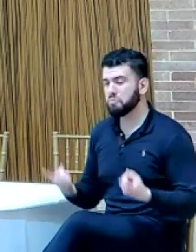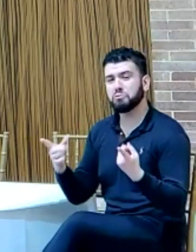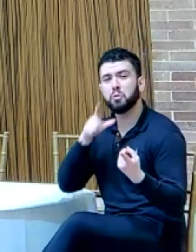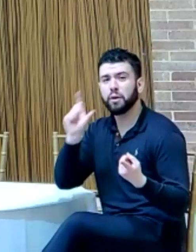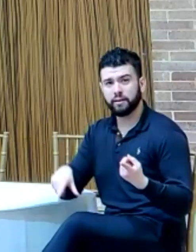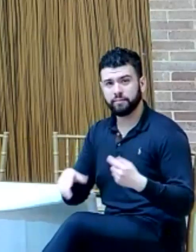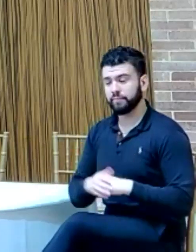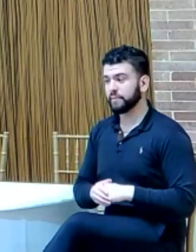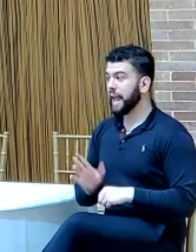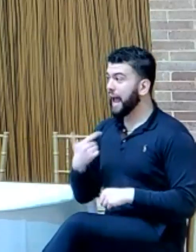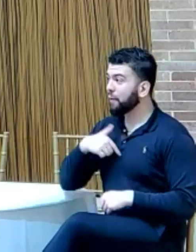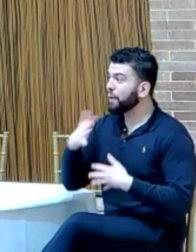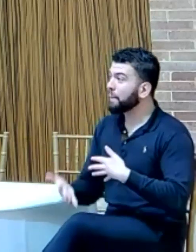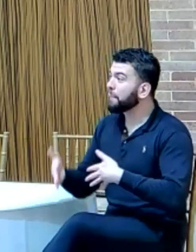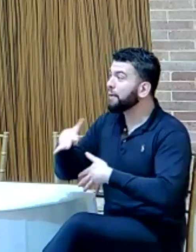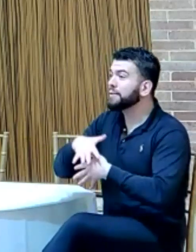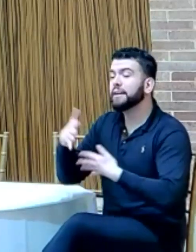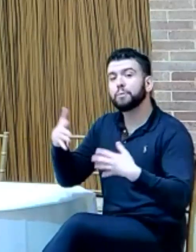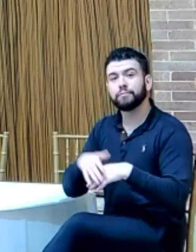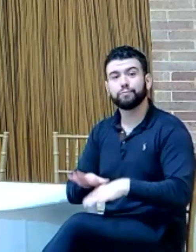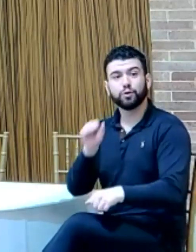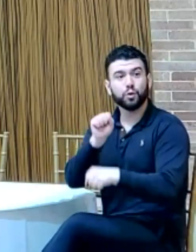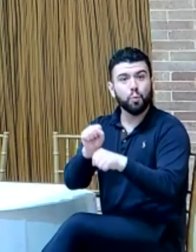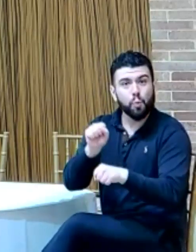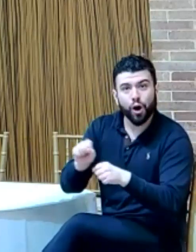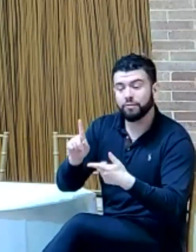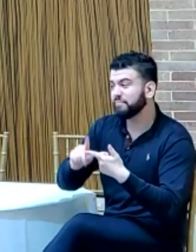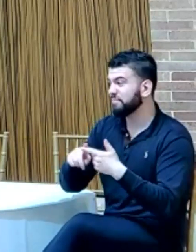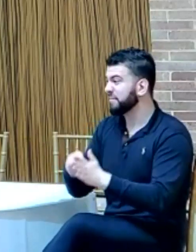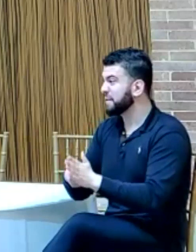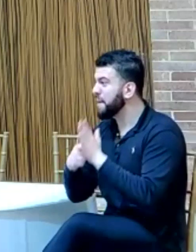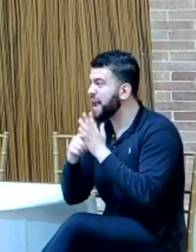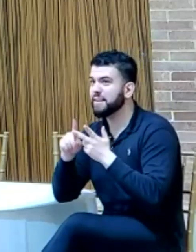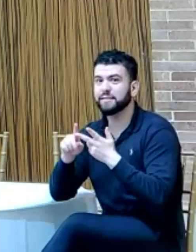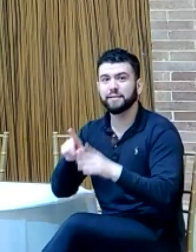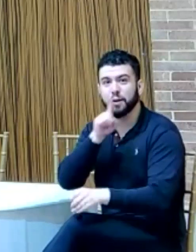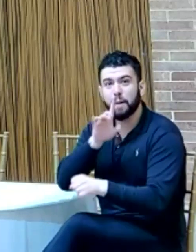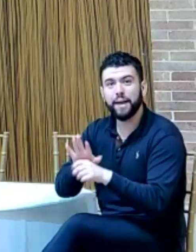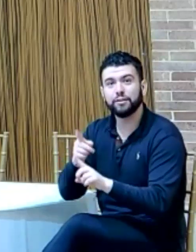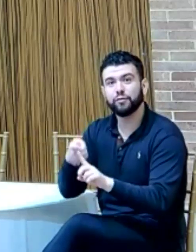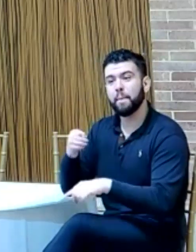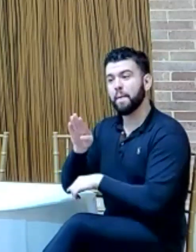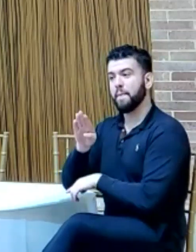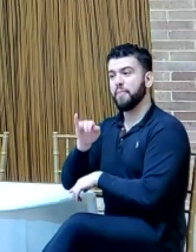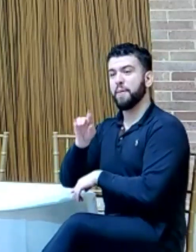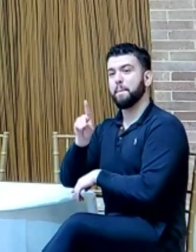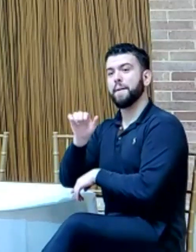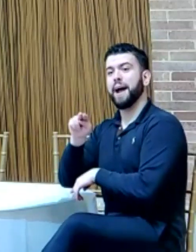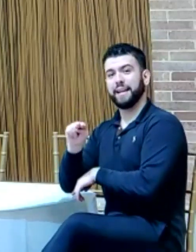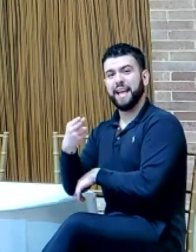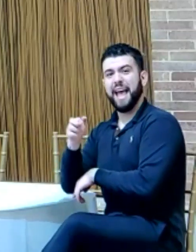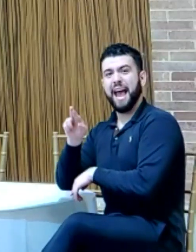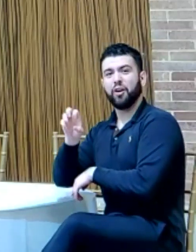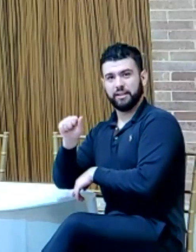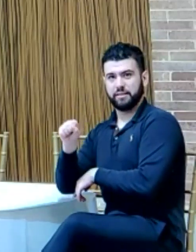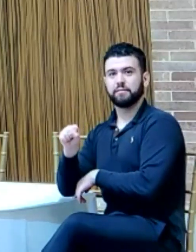prioritize the work and the demands and the commands and the directives of the Biden Harris Administration and the Legacy